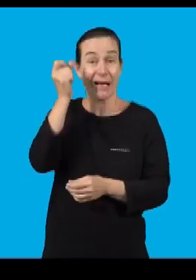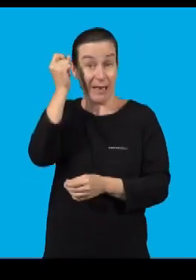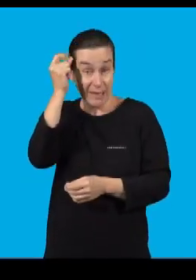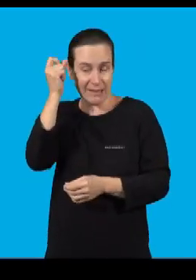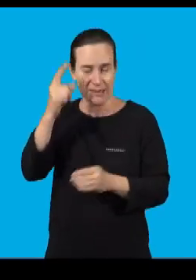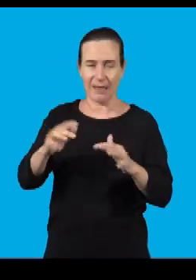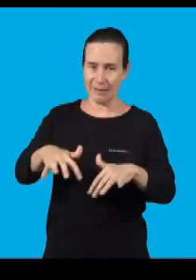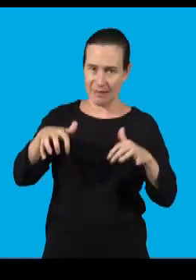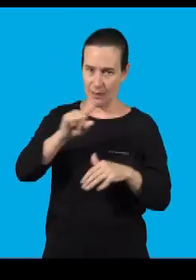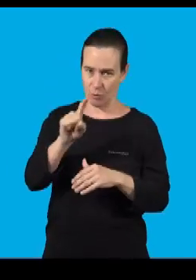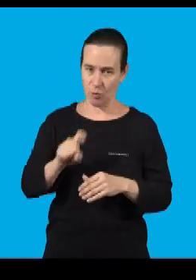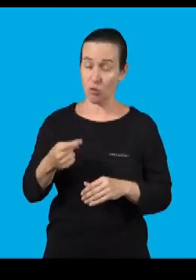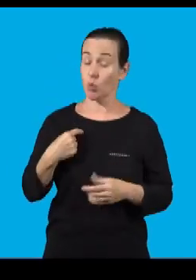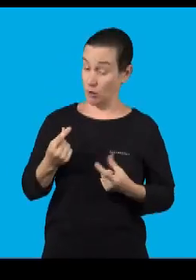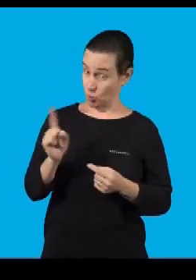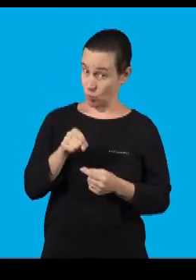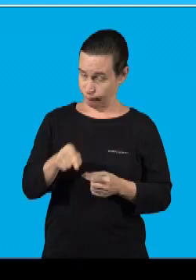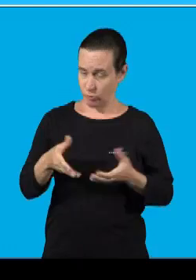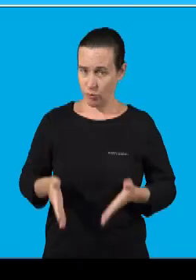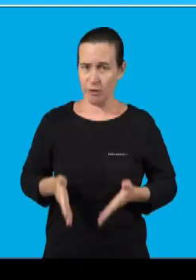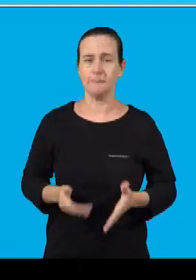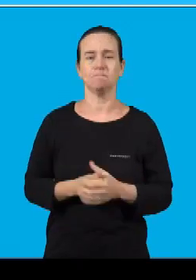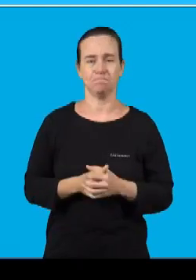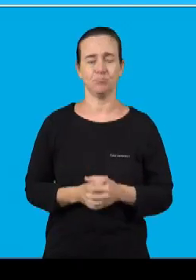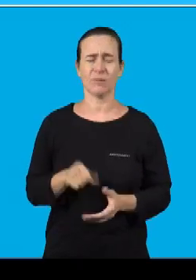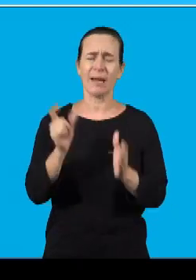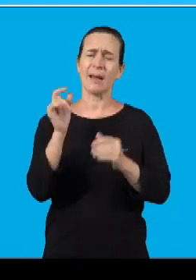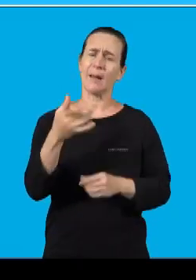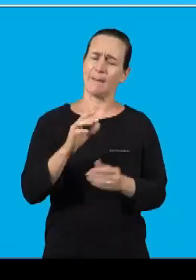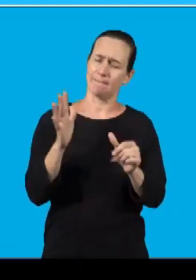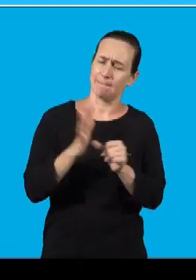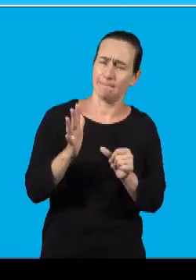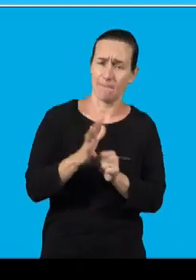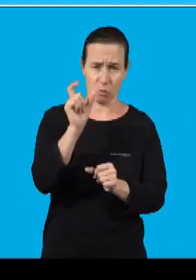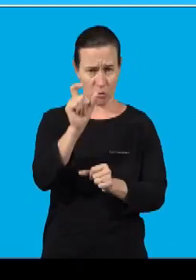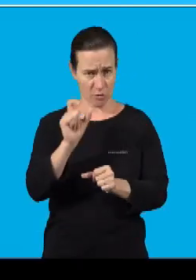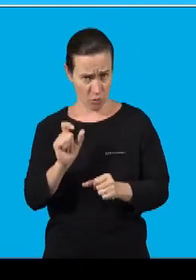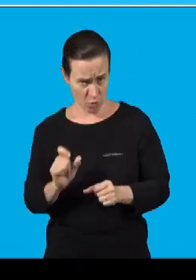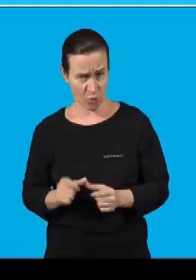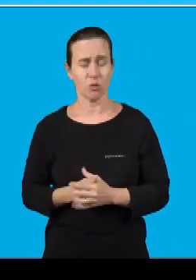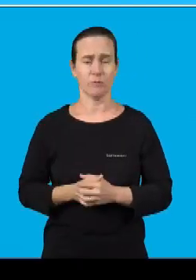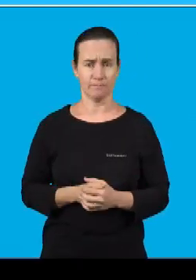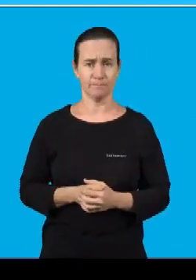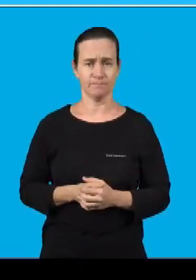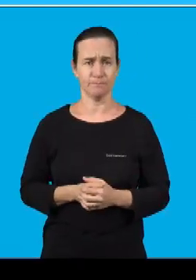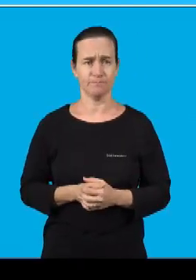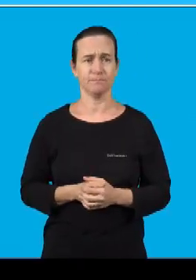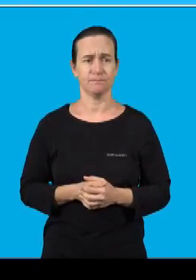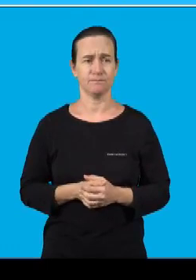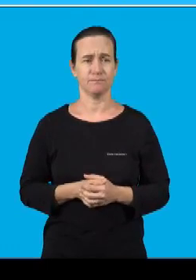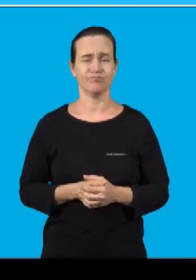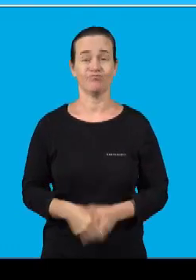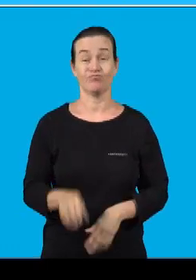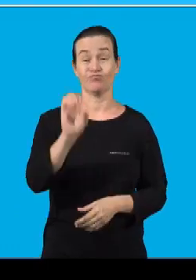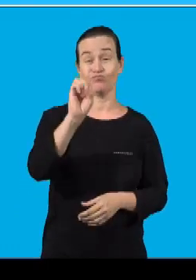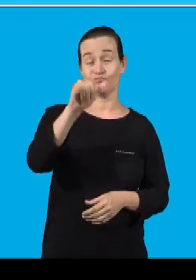as understanding exam questions. All right, let's look at keywords and language that you might encounter